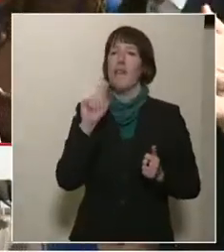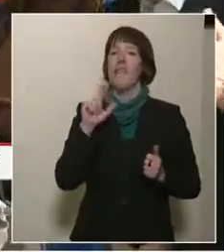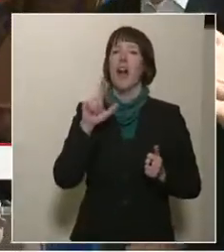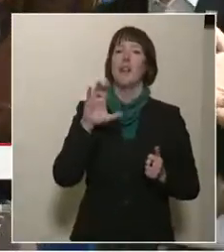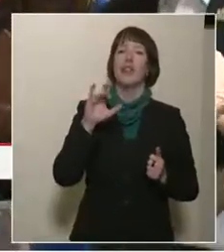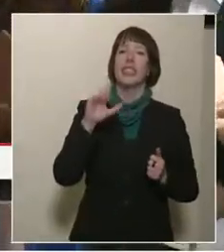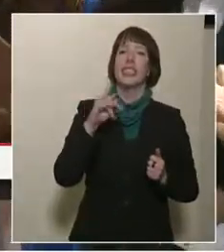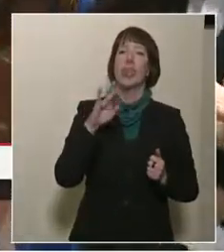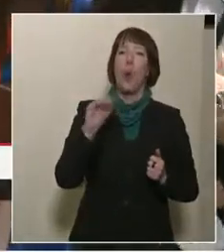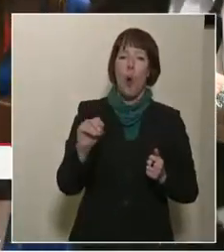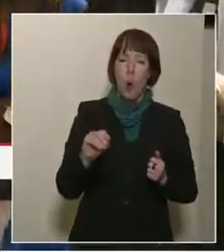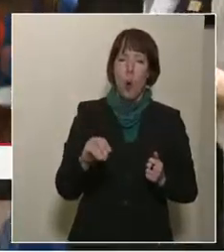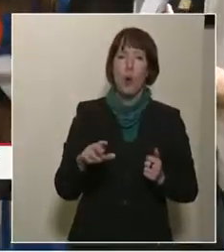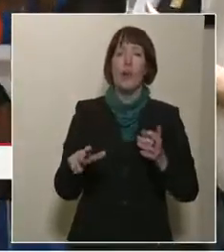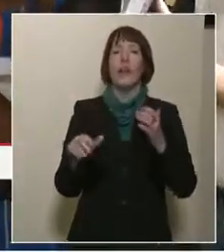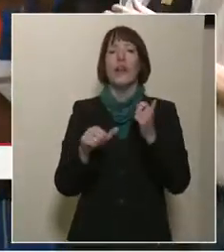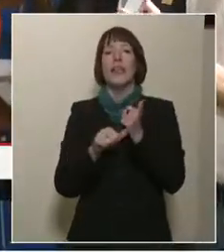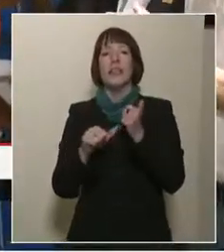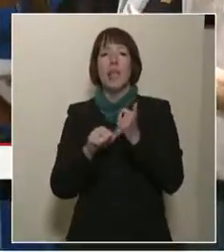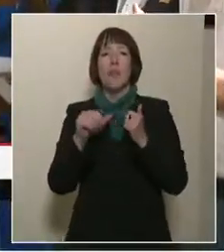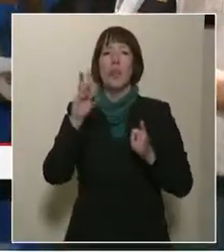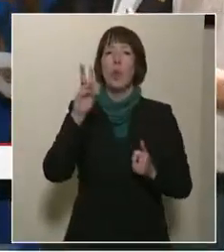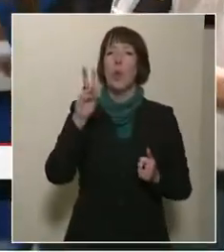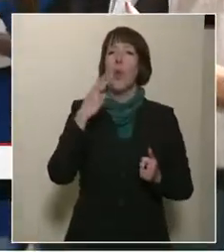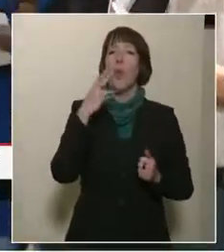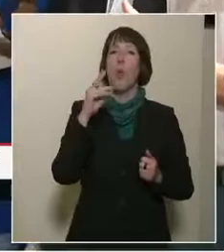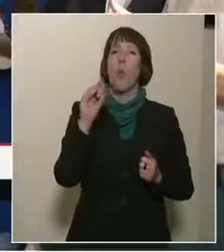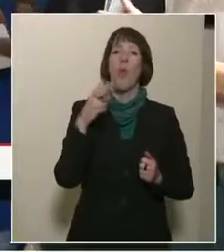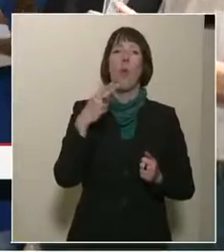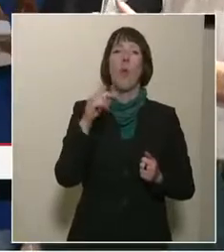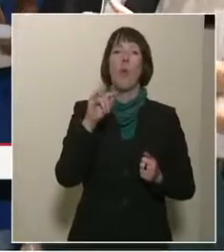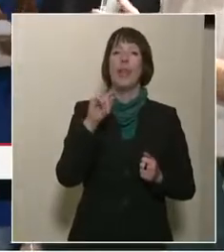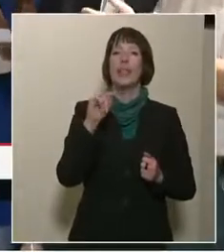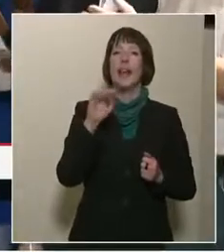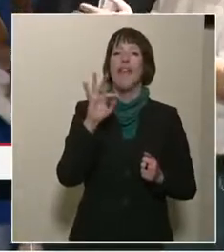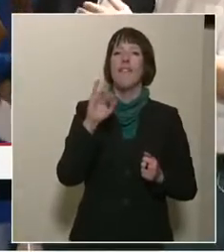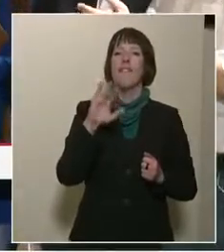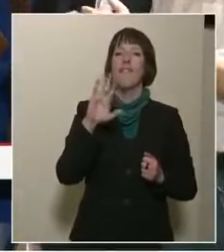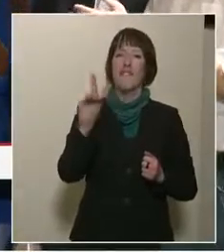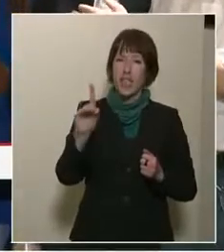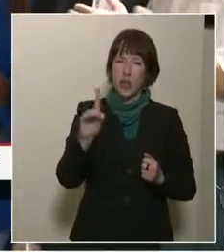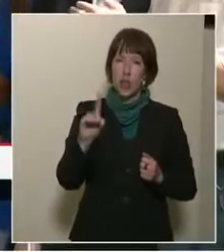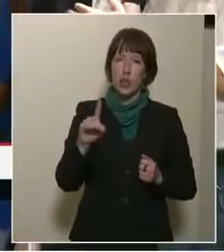Director Christy Whitfield at DSLBD as well.